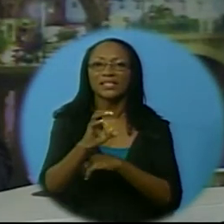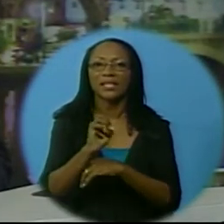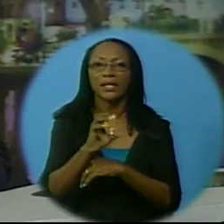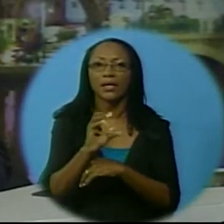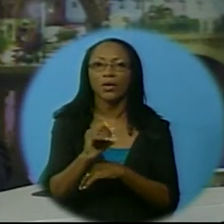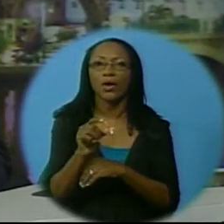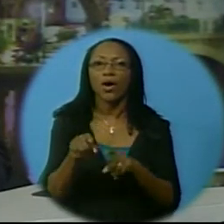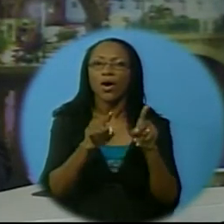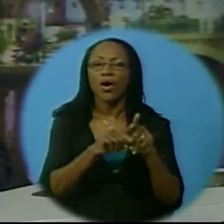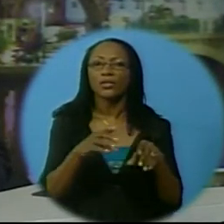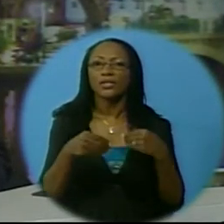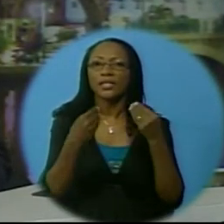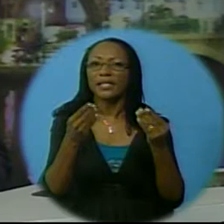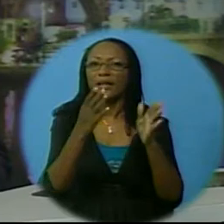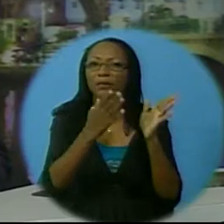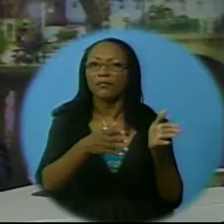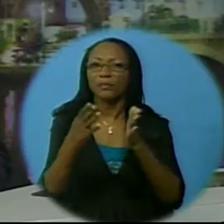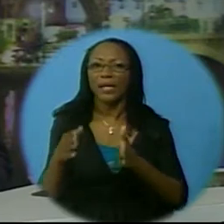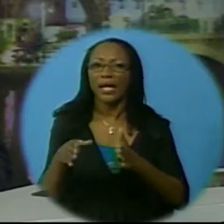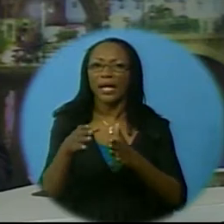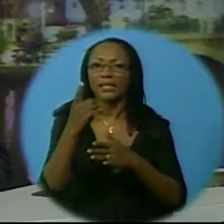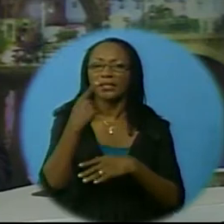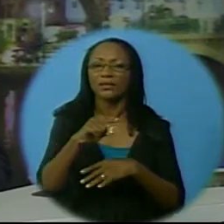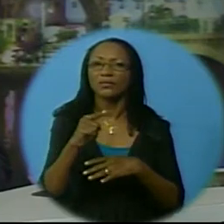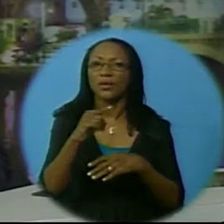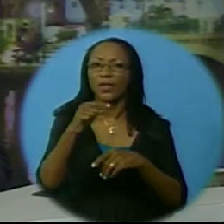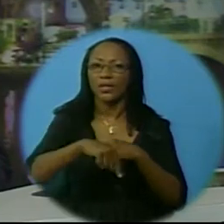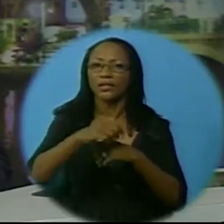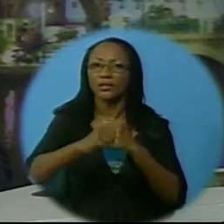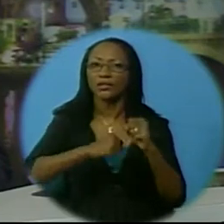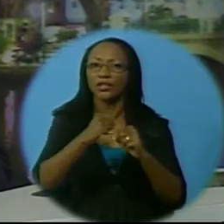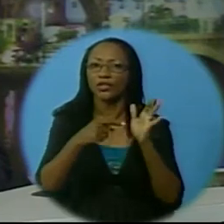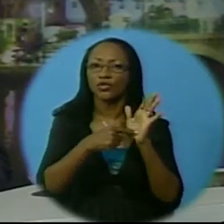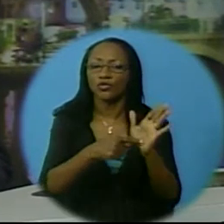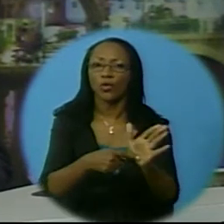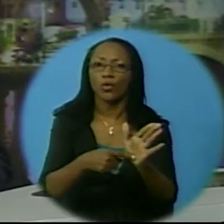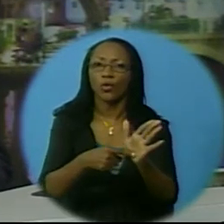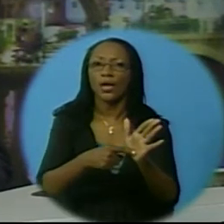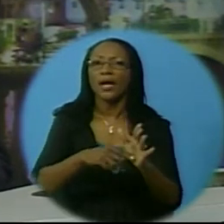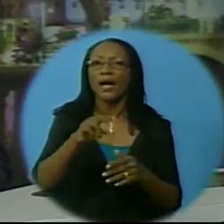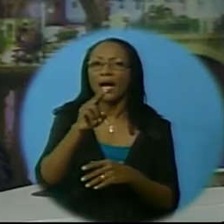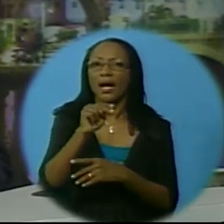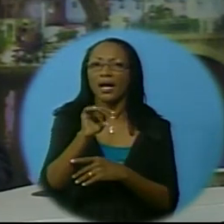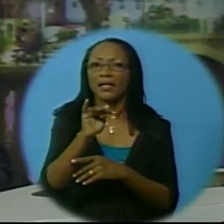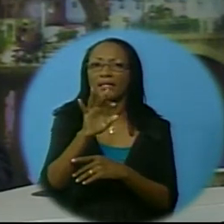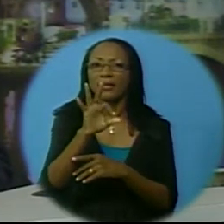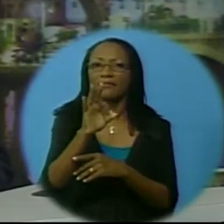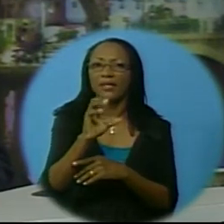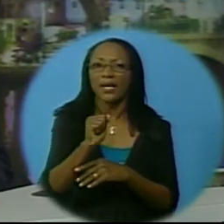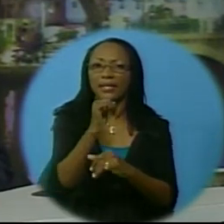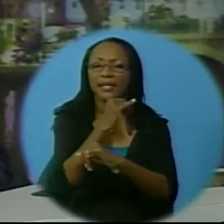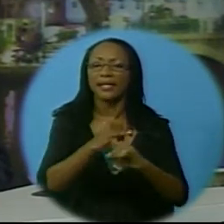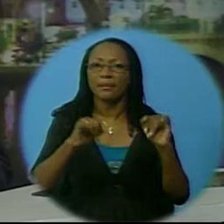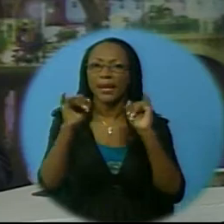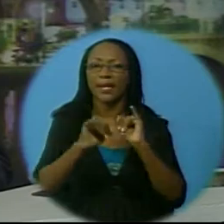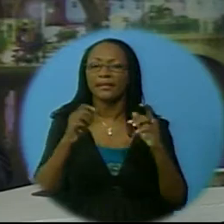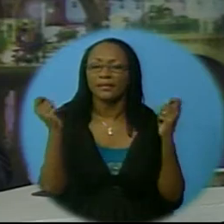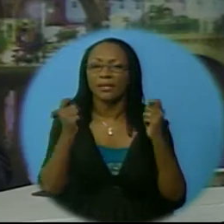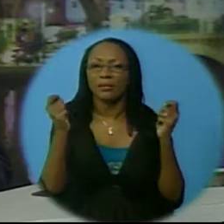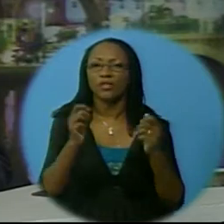gave details about plans for this year's culinary showcase, which forms part of NIFCA and Independence